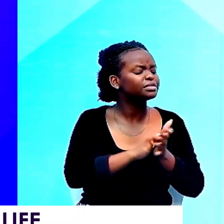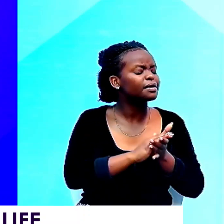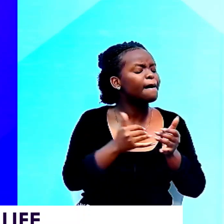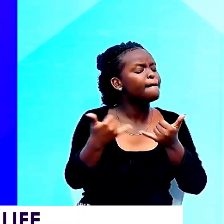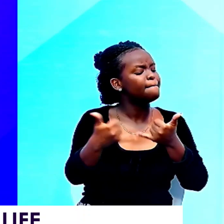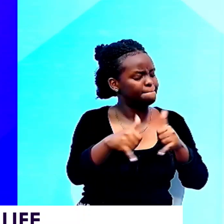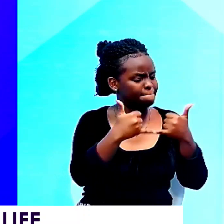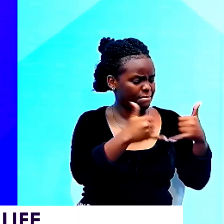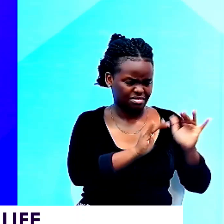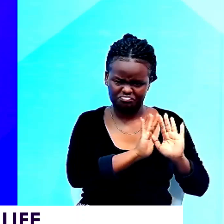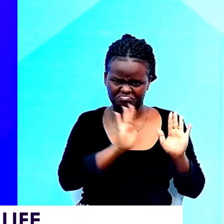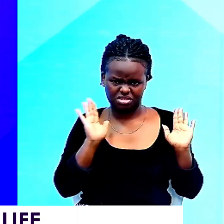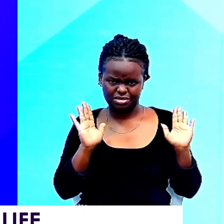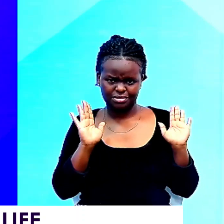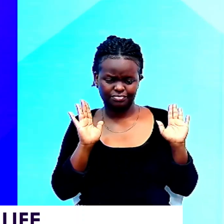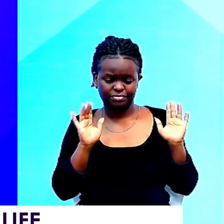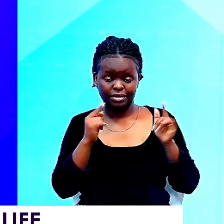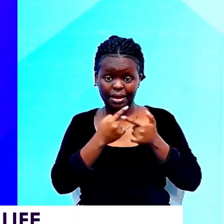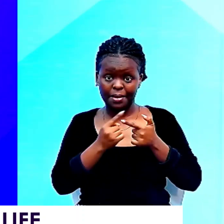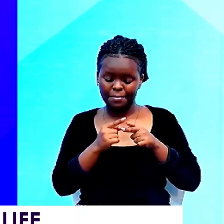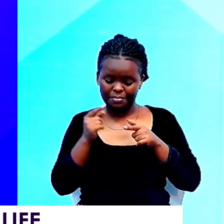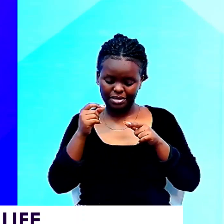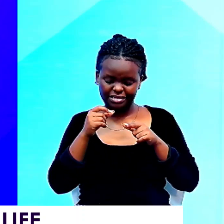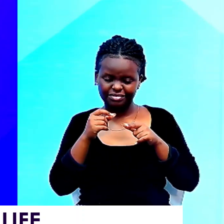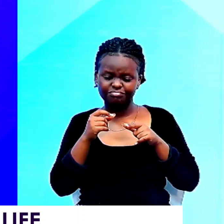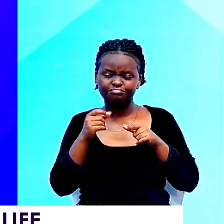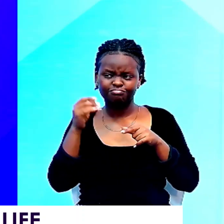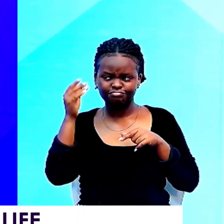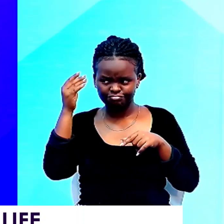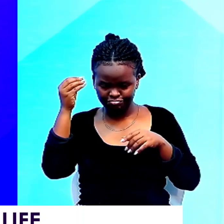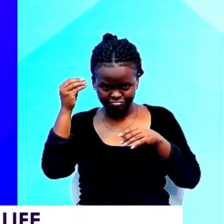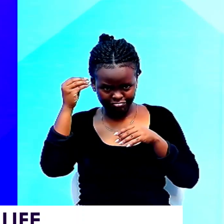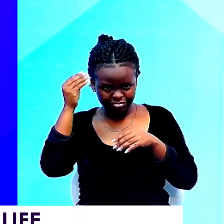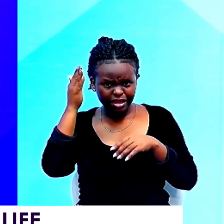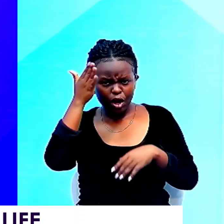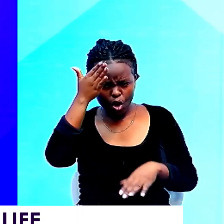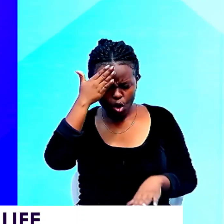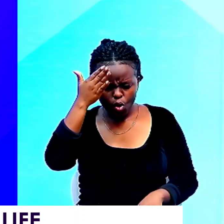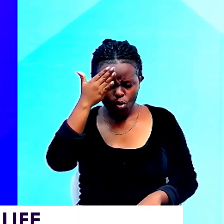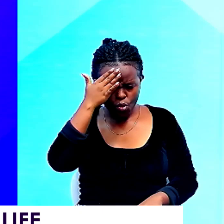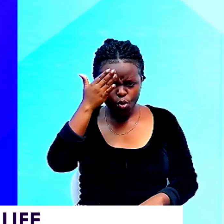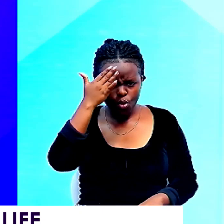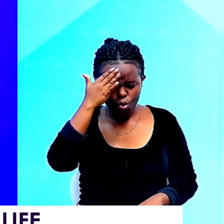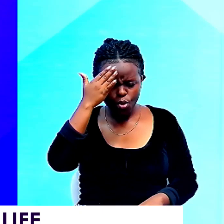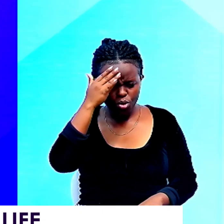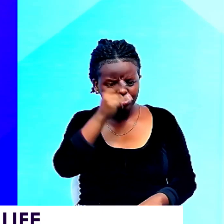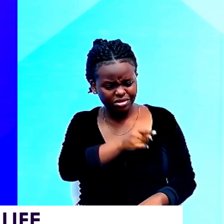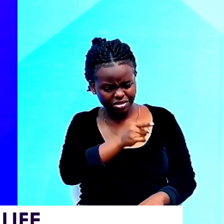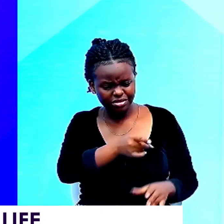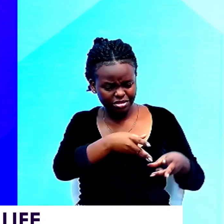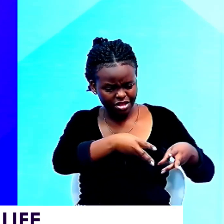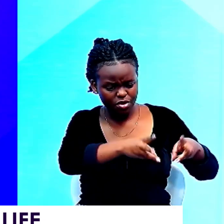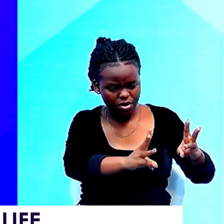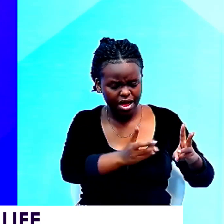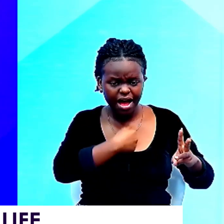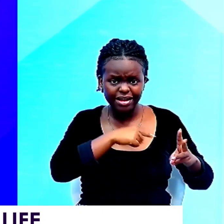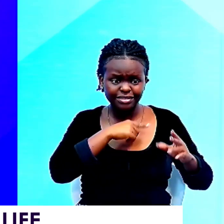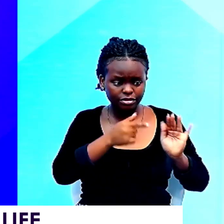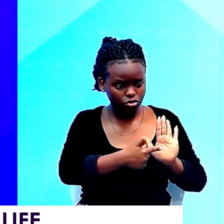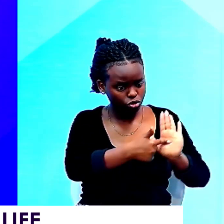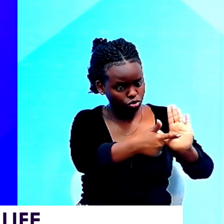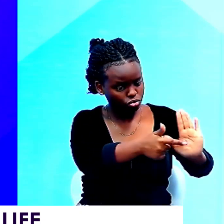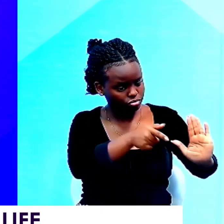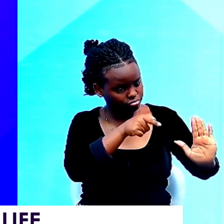things are getting planted into them. So they know that this is the way, because that is what we have presented to